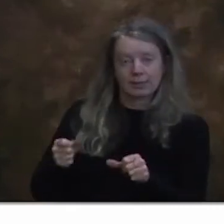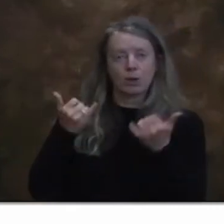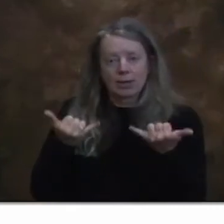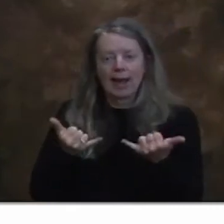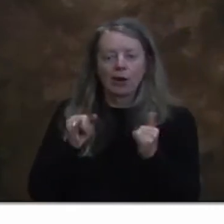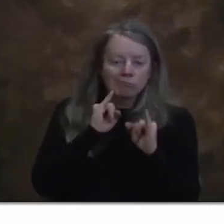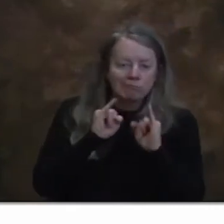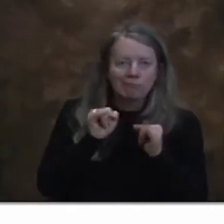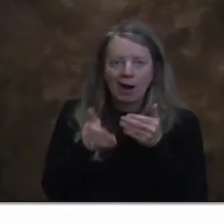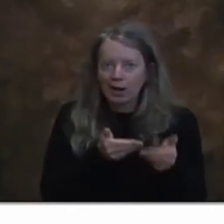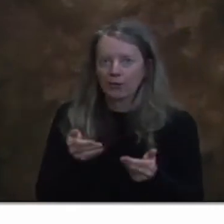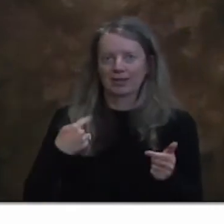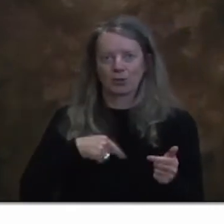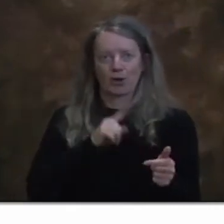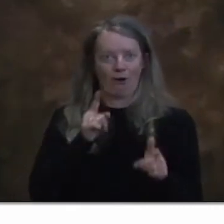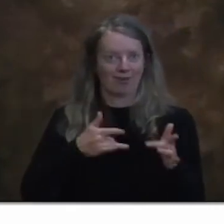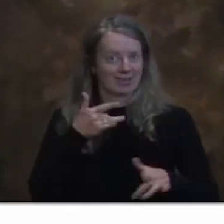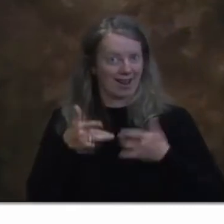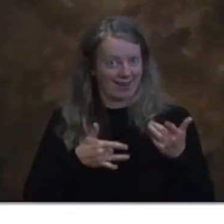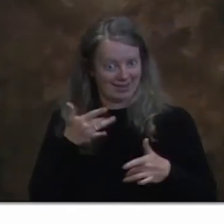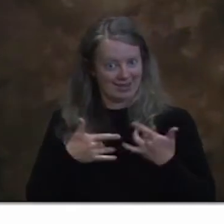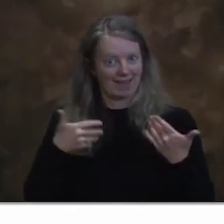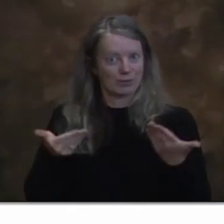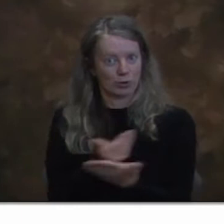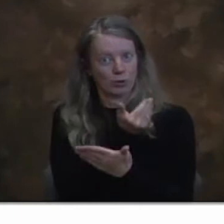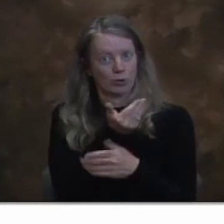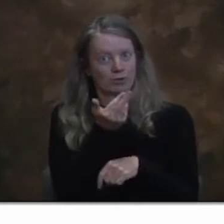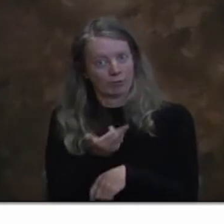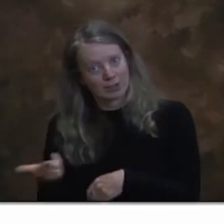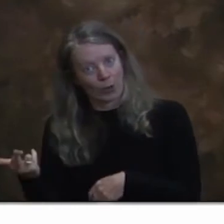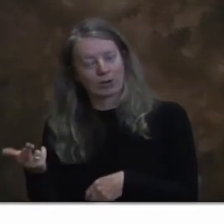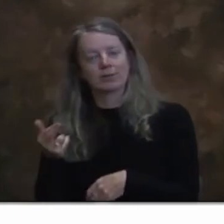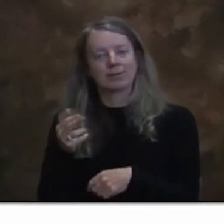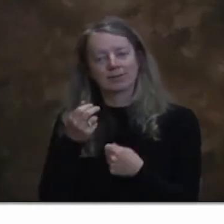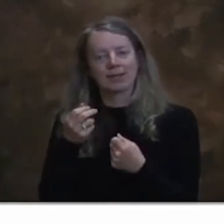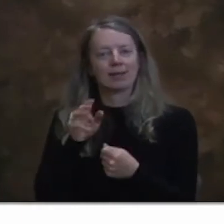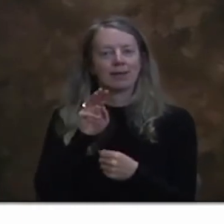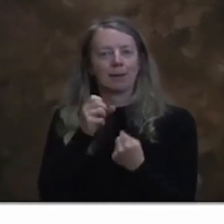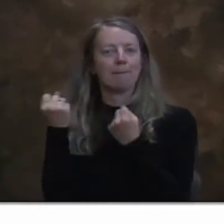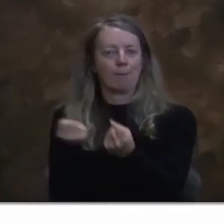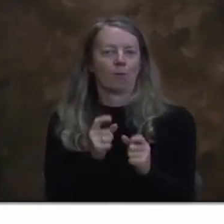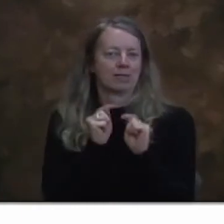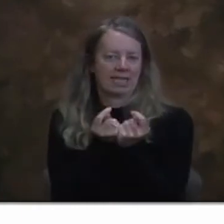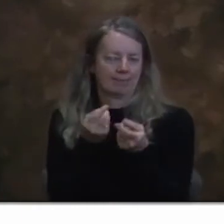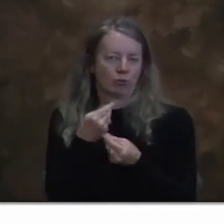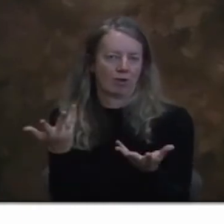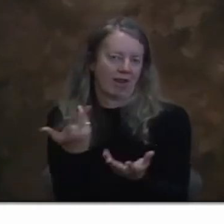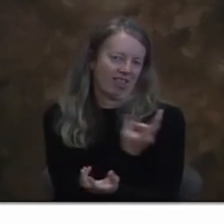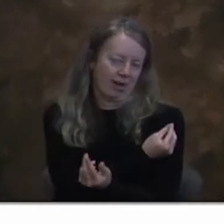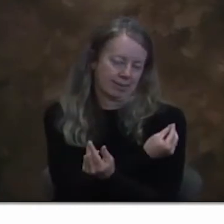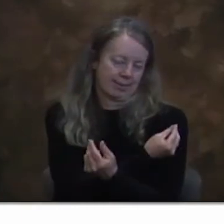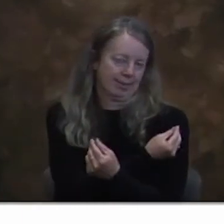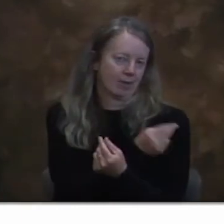very excited to be having that resource be implemented very, very soon. And that will